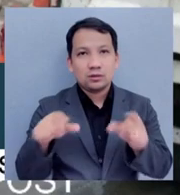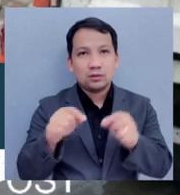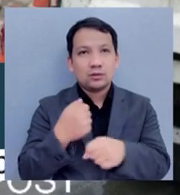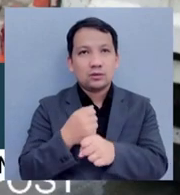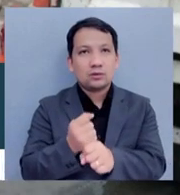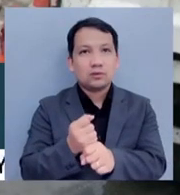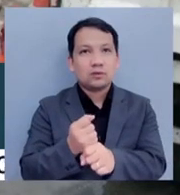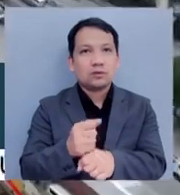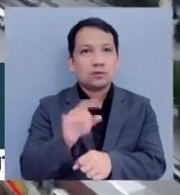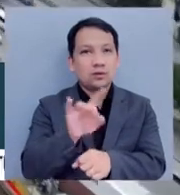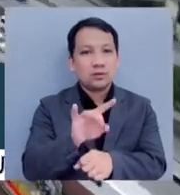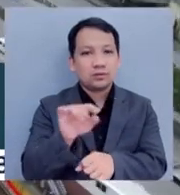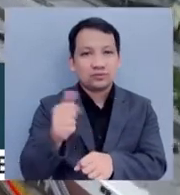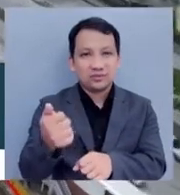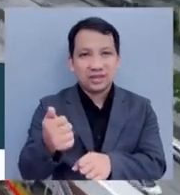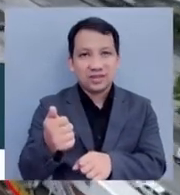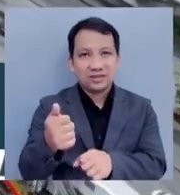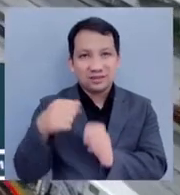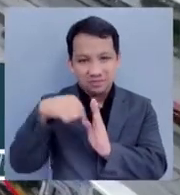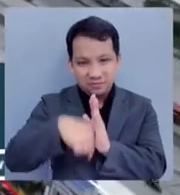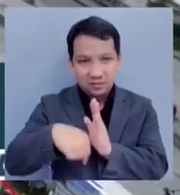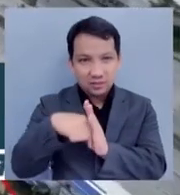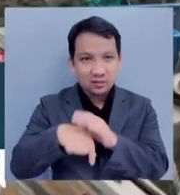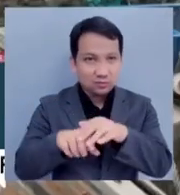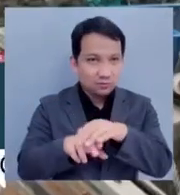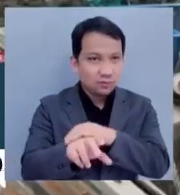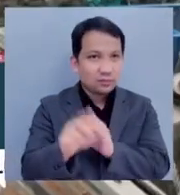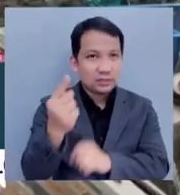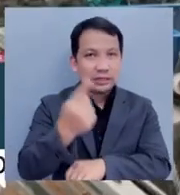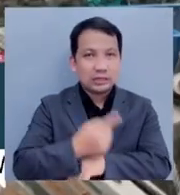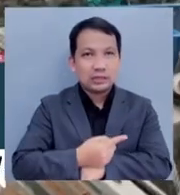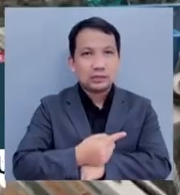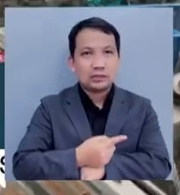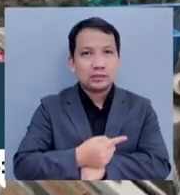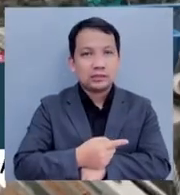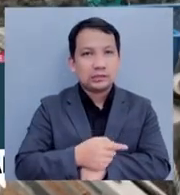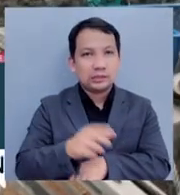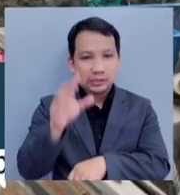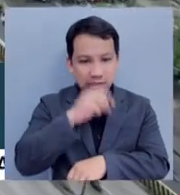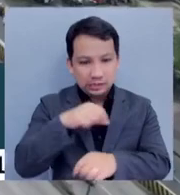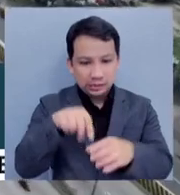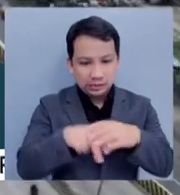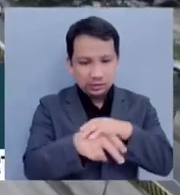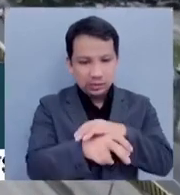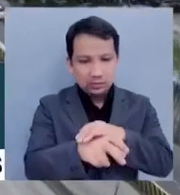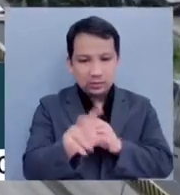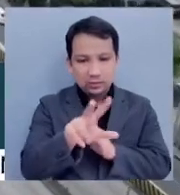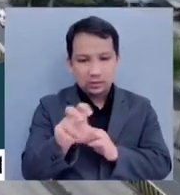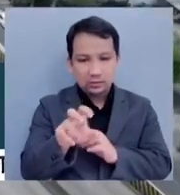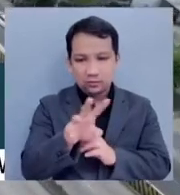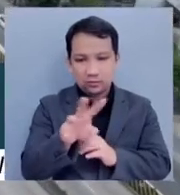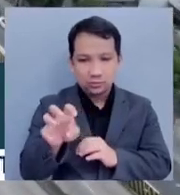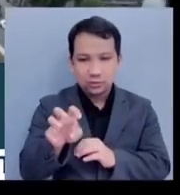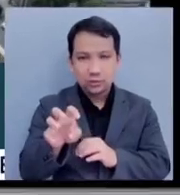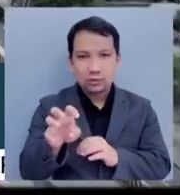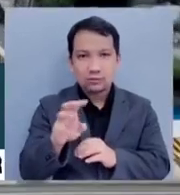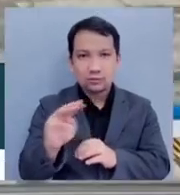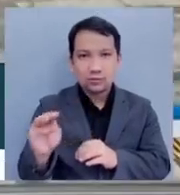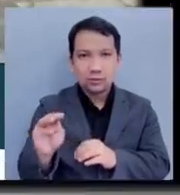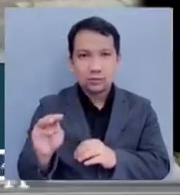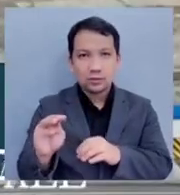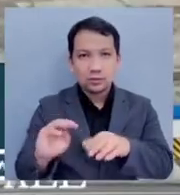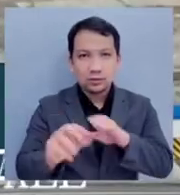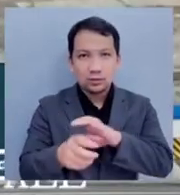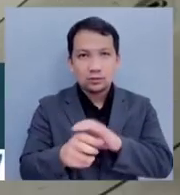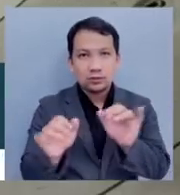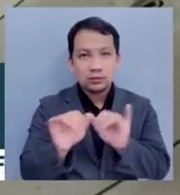down 8 to 10 meters of tunnel segments per day, excavating around 300 to 400 meters of soil in the